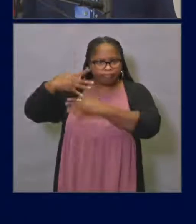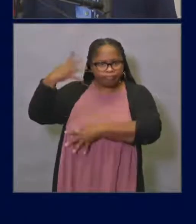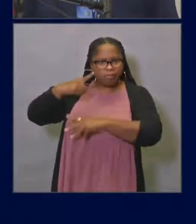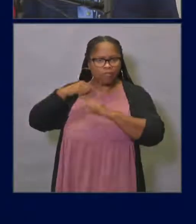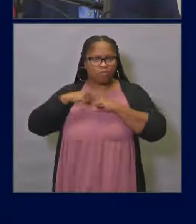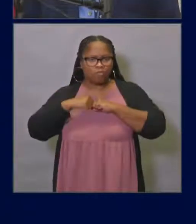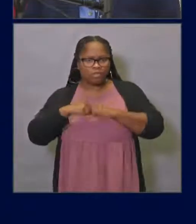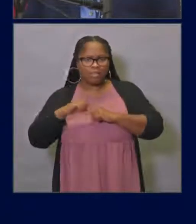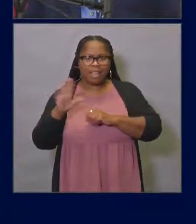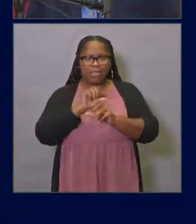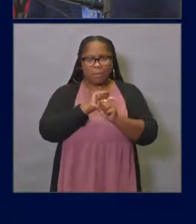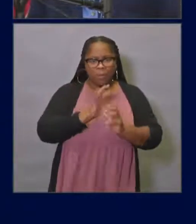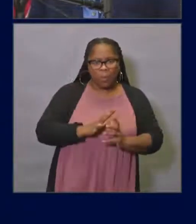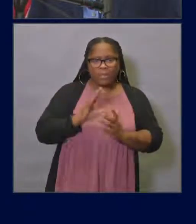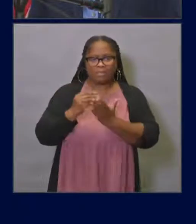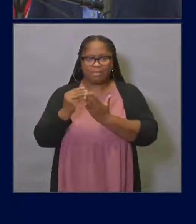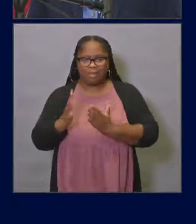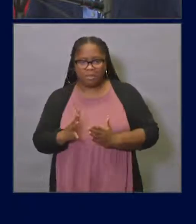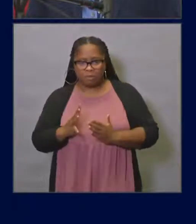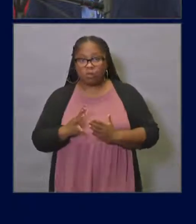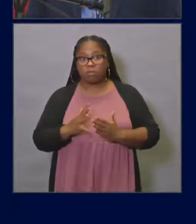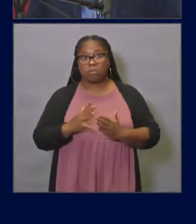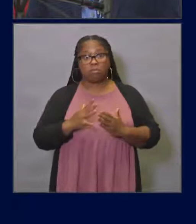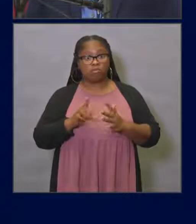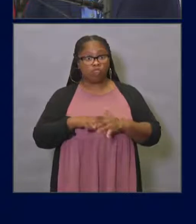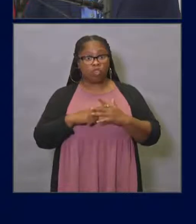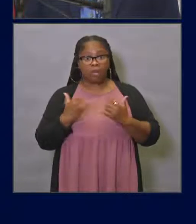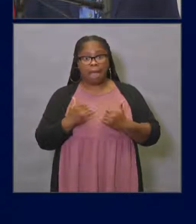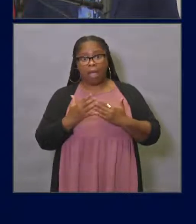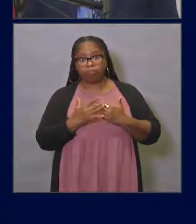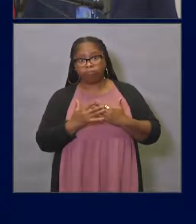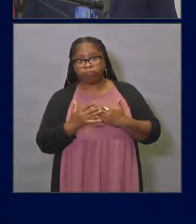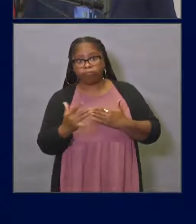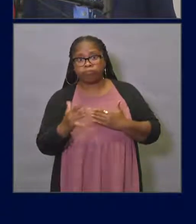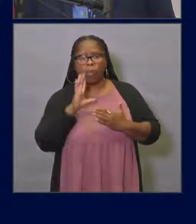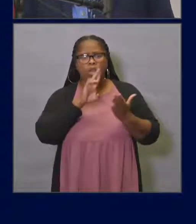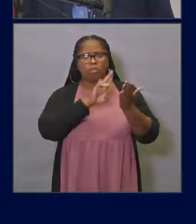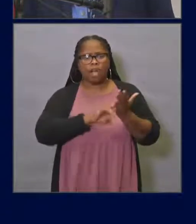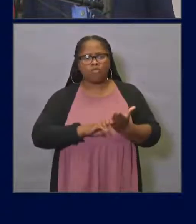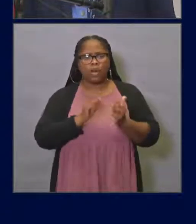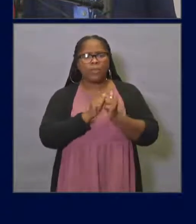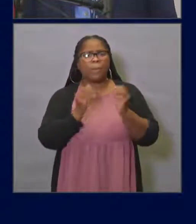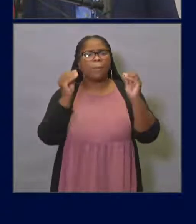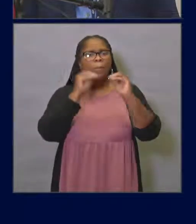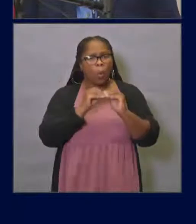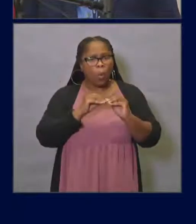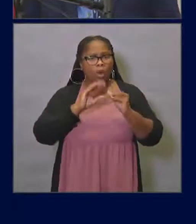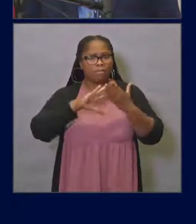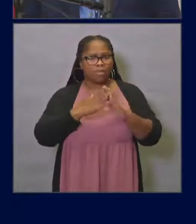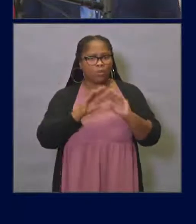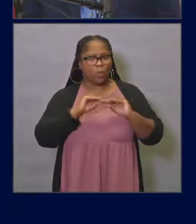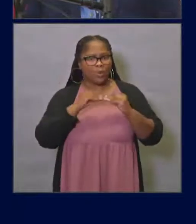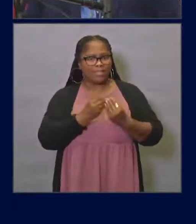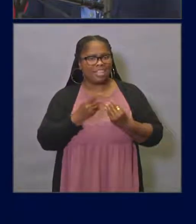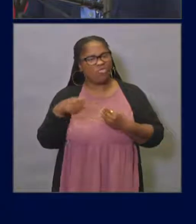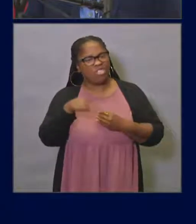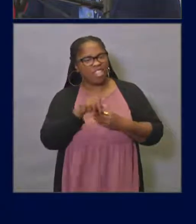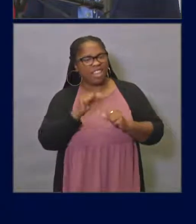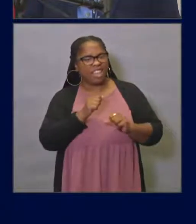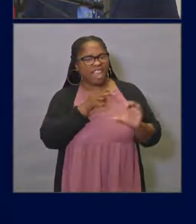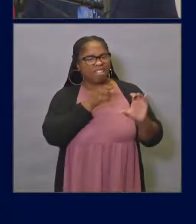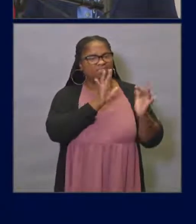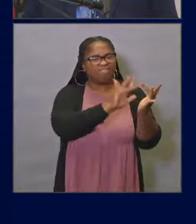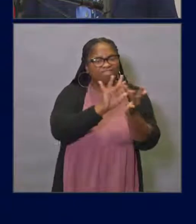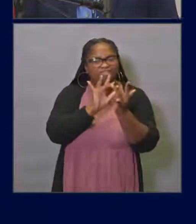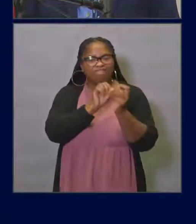the next few weeks, we're contracting with many more community organizations so that they're able to connect with residents needing